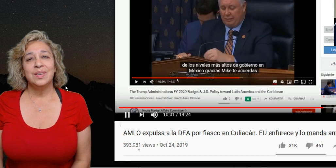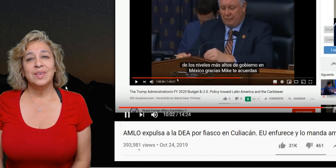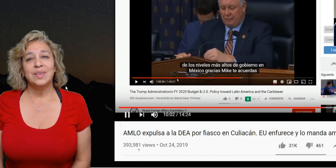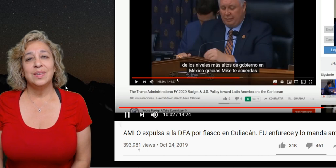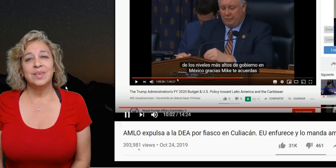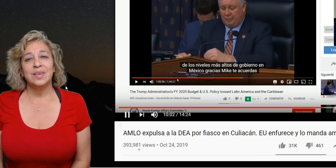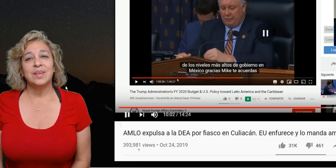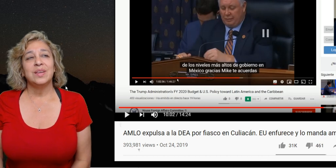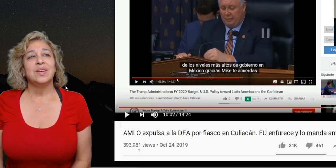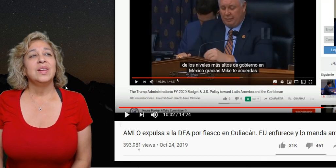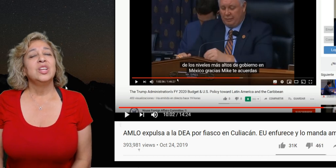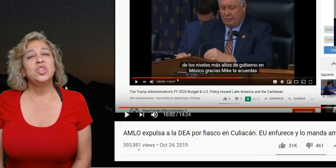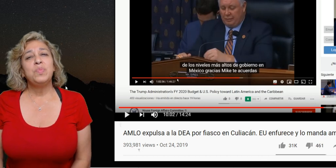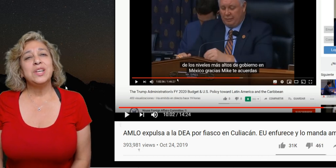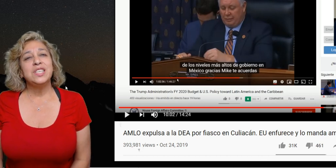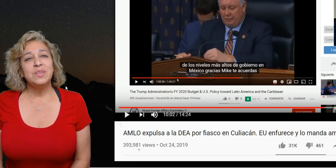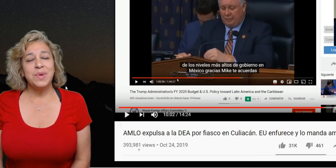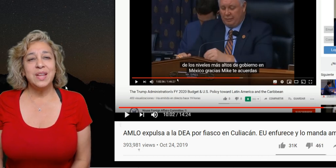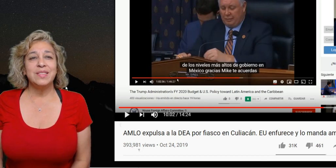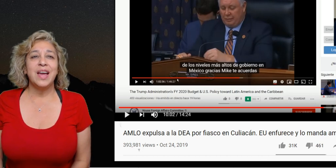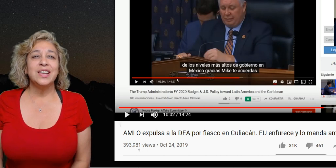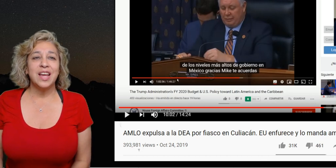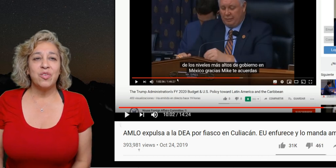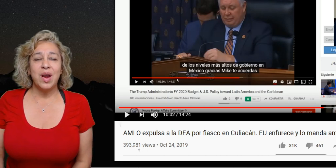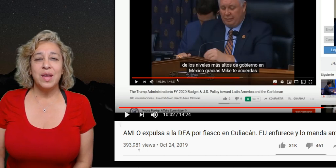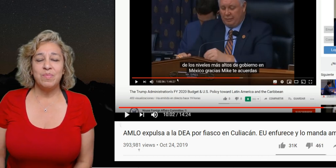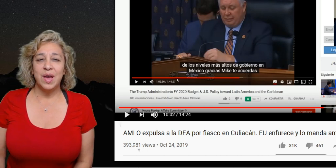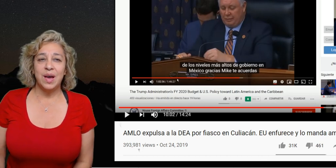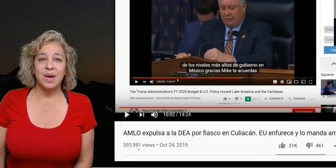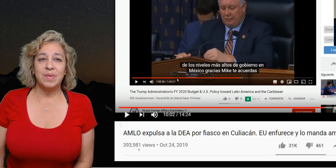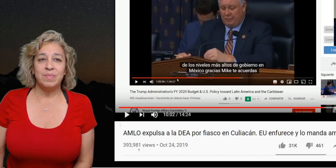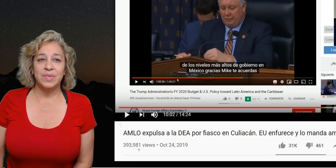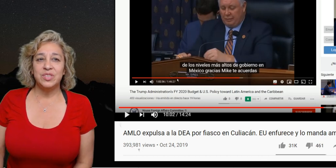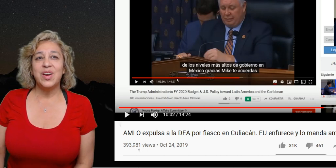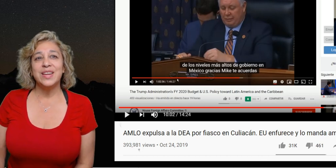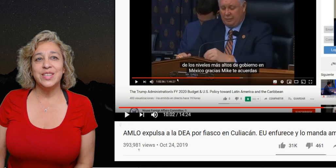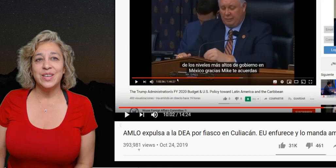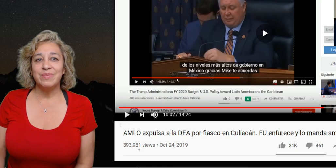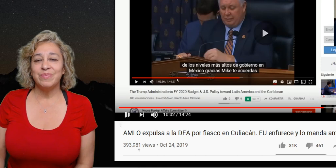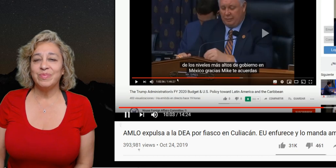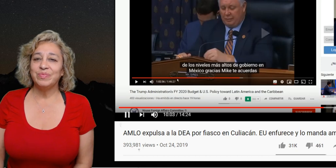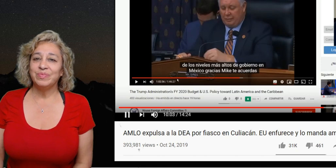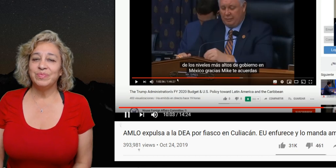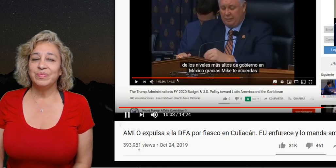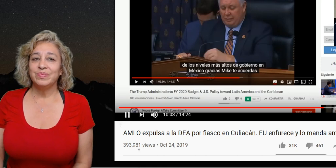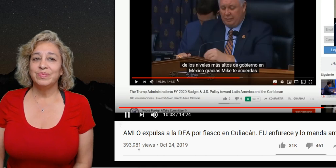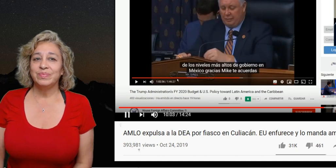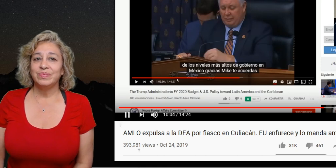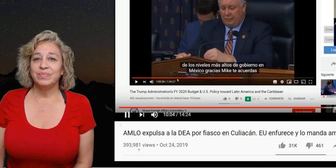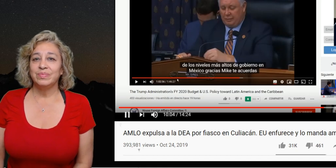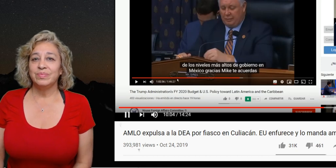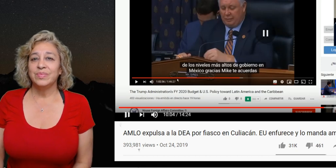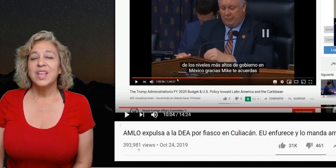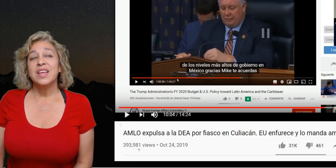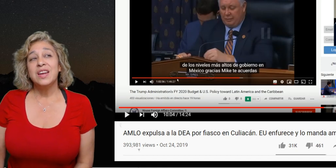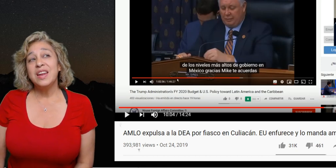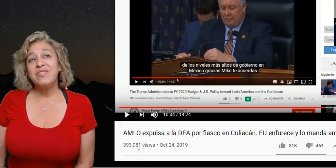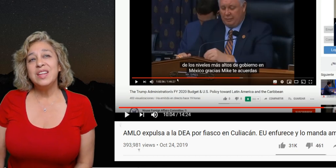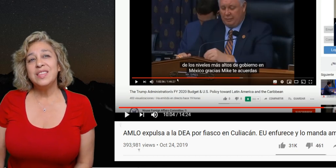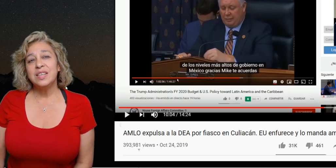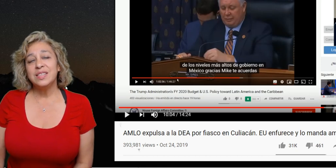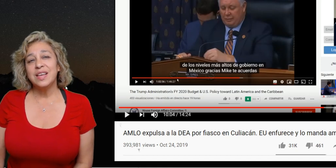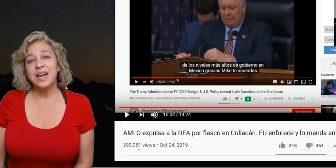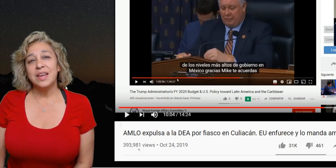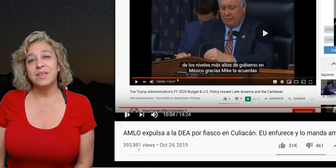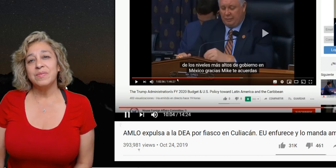participen en la estrategia anticrimen. To participate in the anti-crime strategy. Ni siquiera en el diseño, porque ellos tienen not even